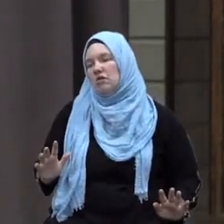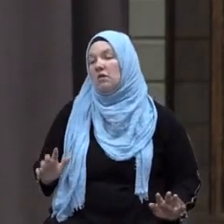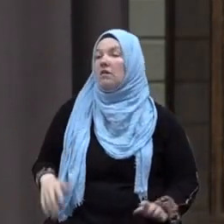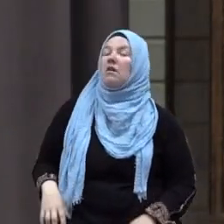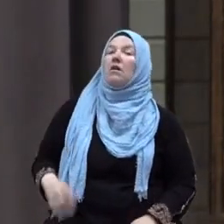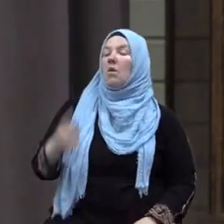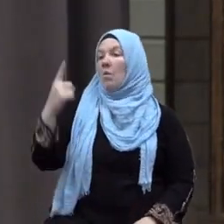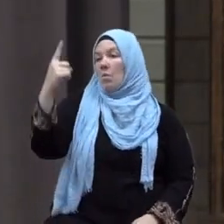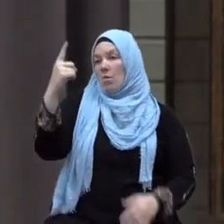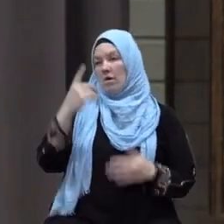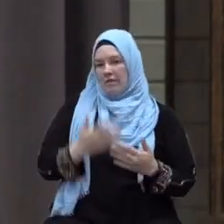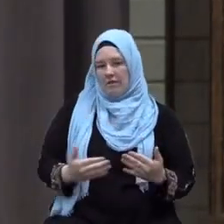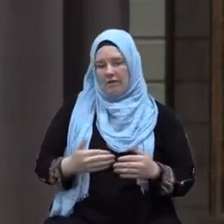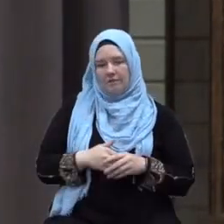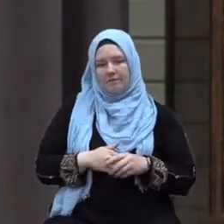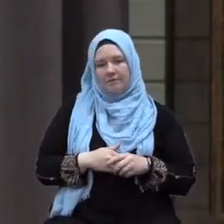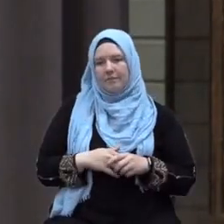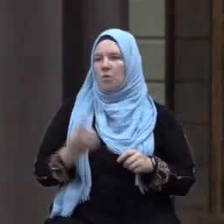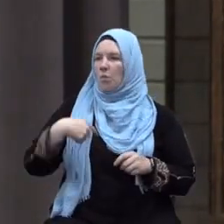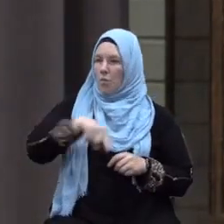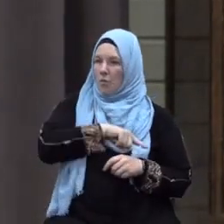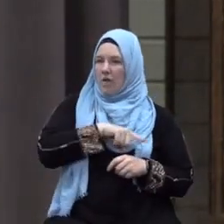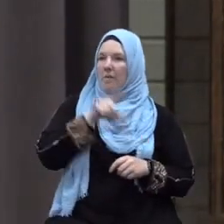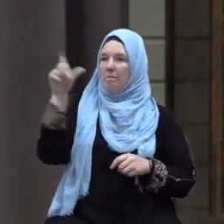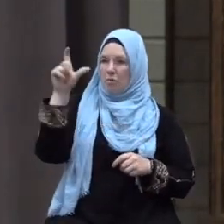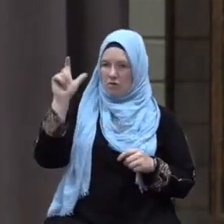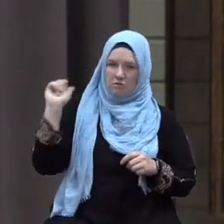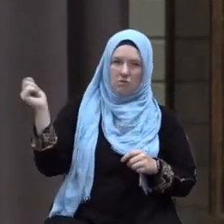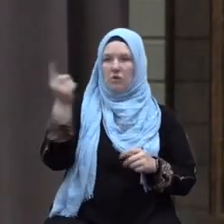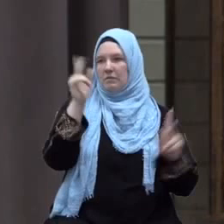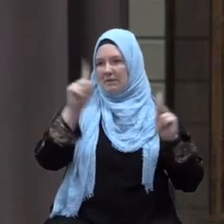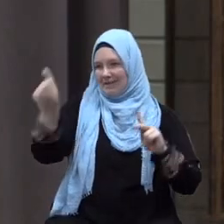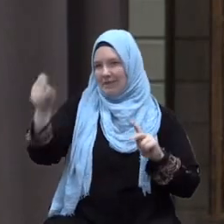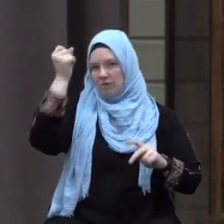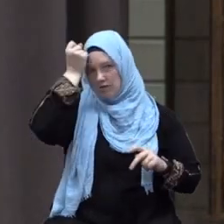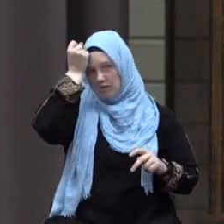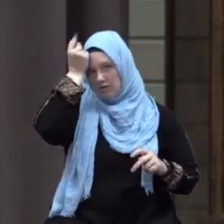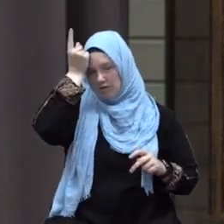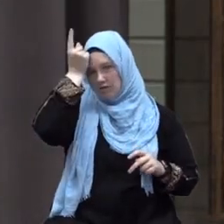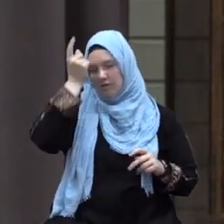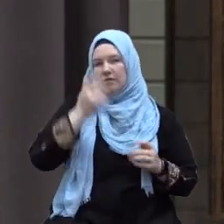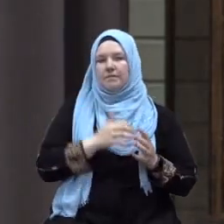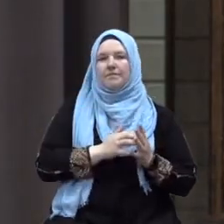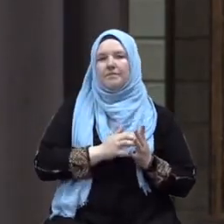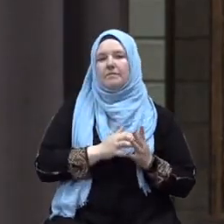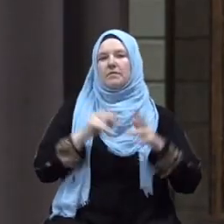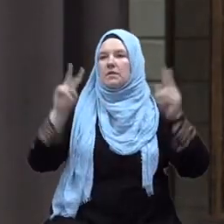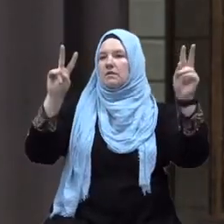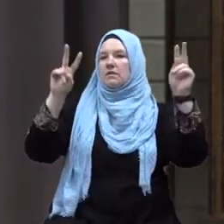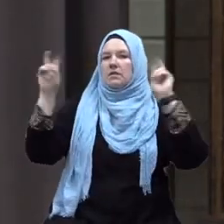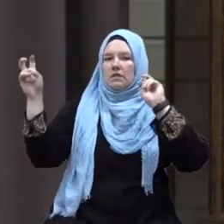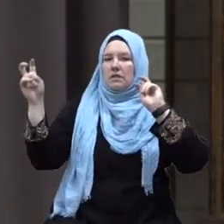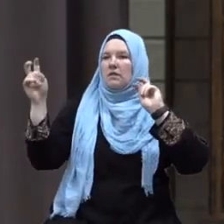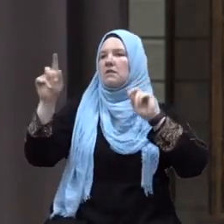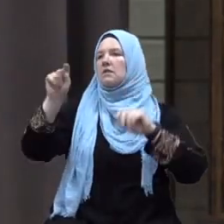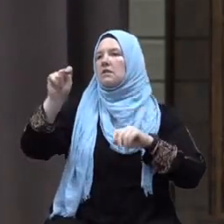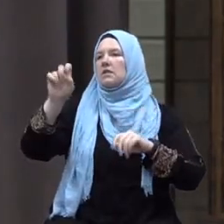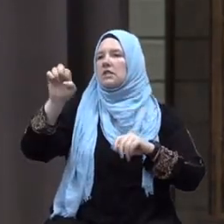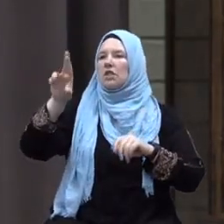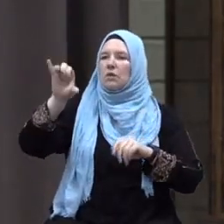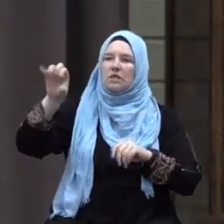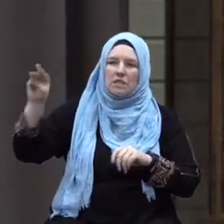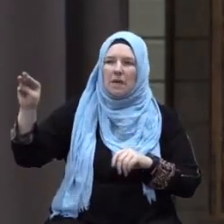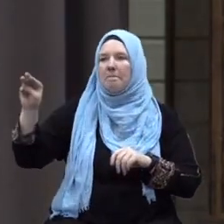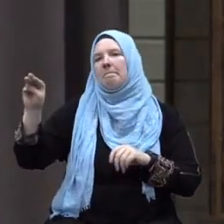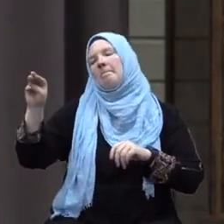One of the things that we Muslims need to understand is the fact that the issue of terrorism and the fight and the war